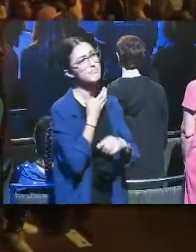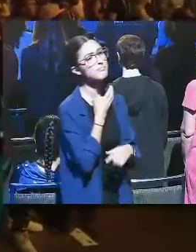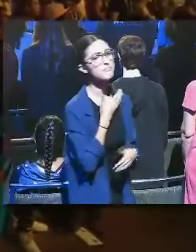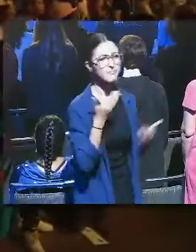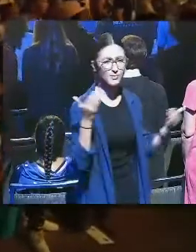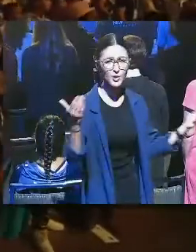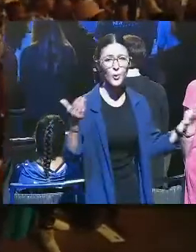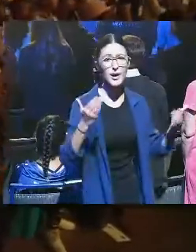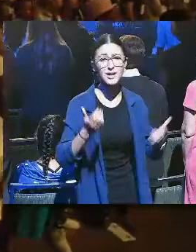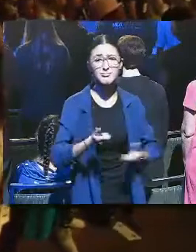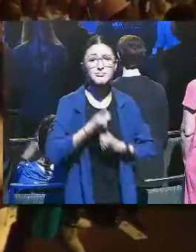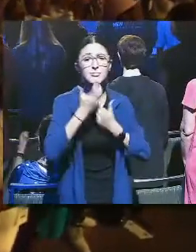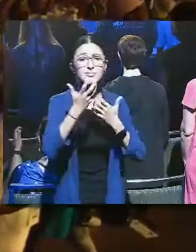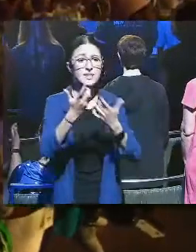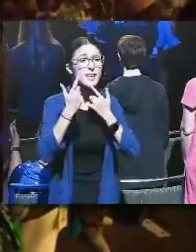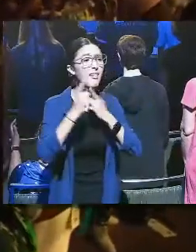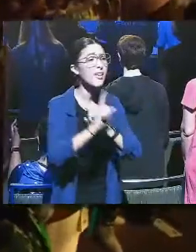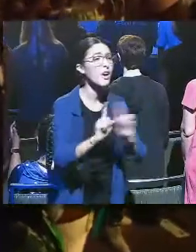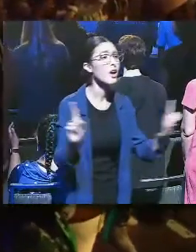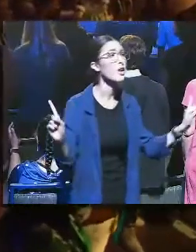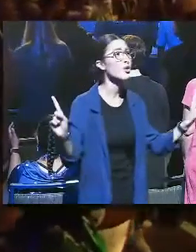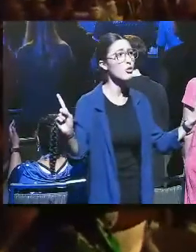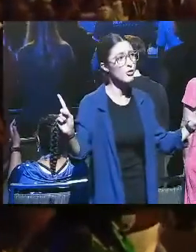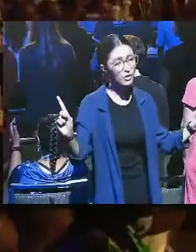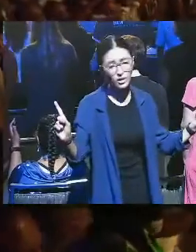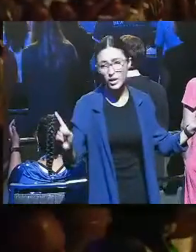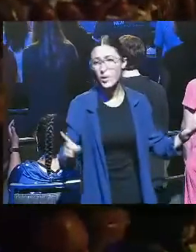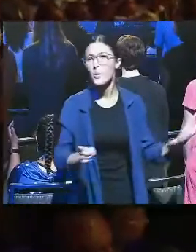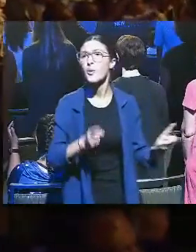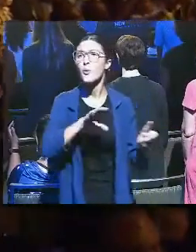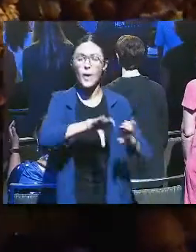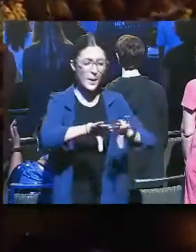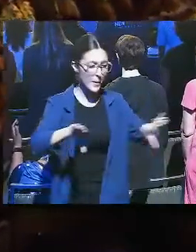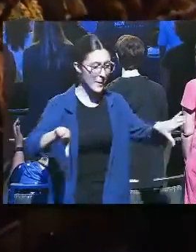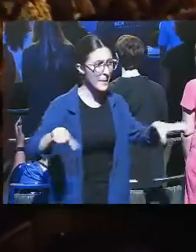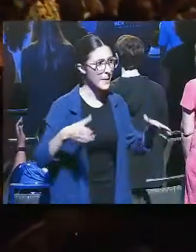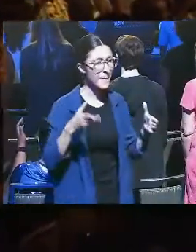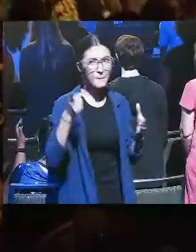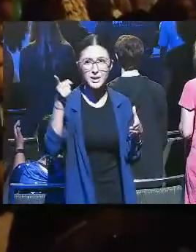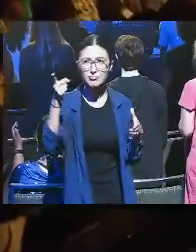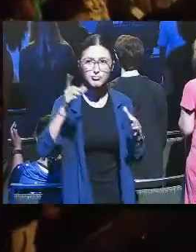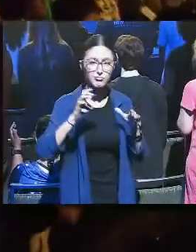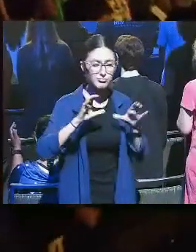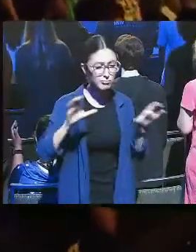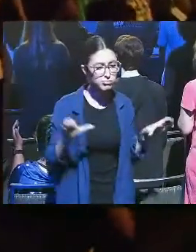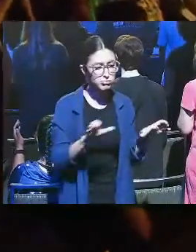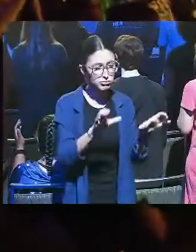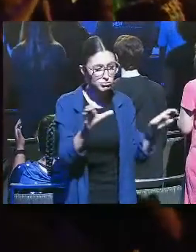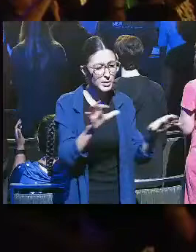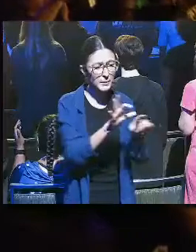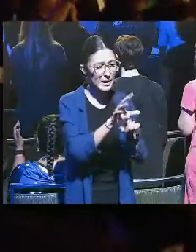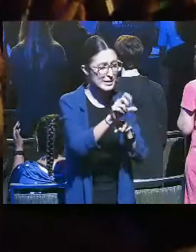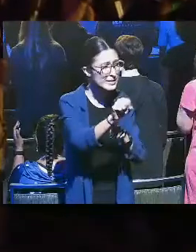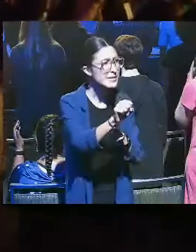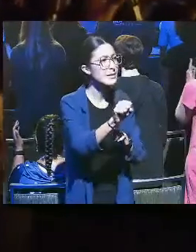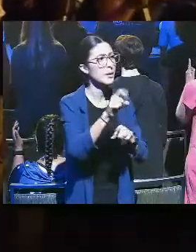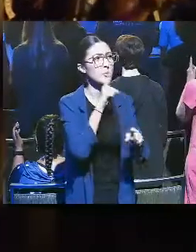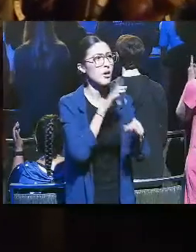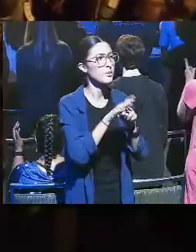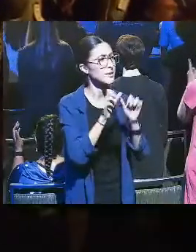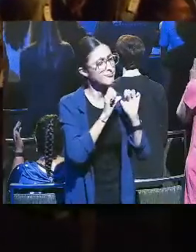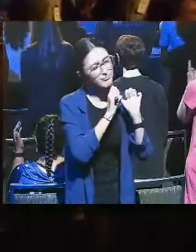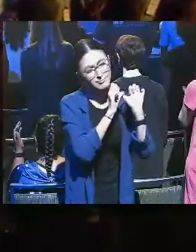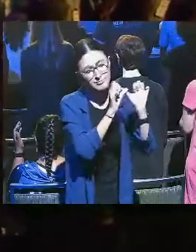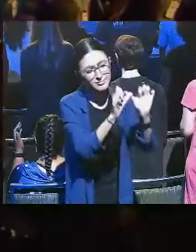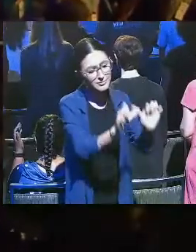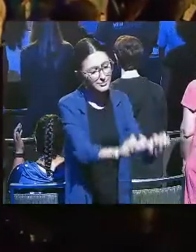Sing this to ourselves and we declare, Waymaker, here in the world, you promise me light